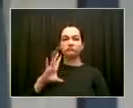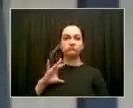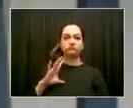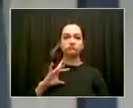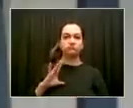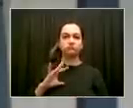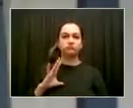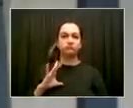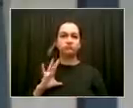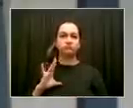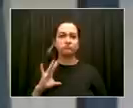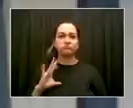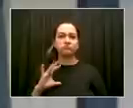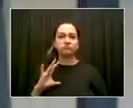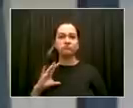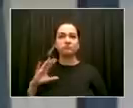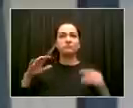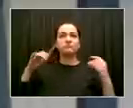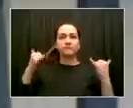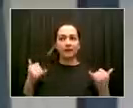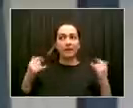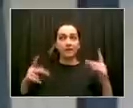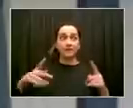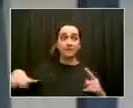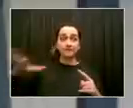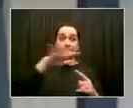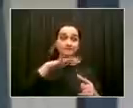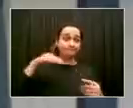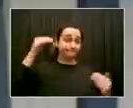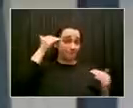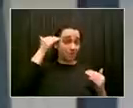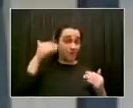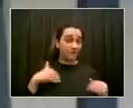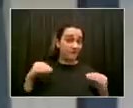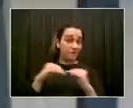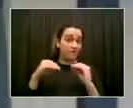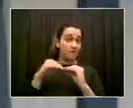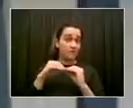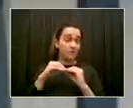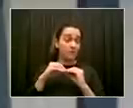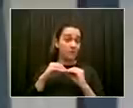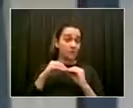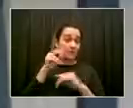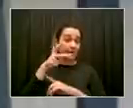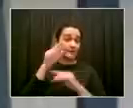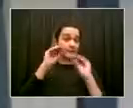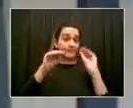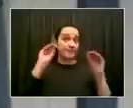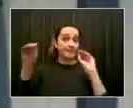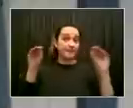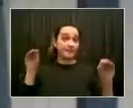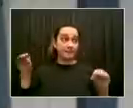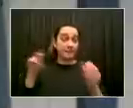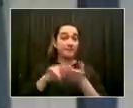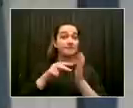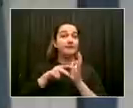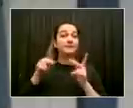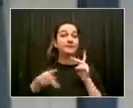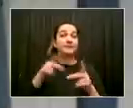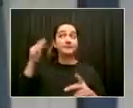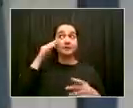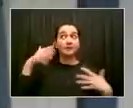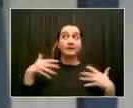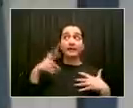crimes. And in addition to that, it gives us, those that are seeking to get those people off of the street, the ability to see who's actually perpetrating